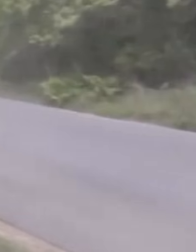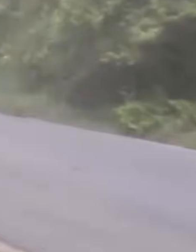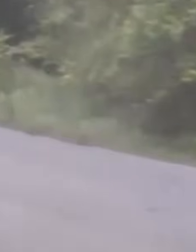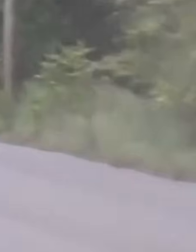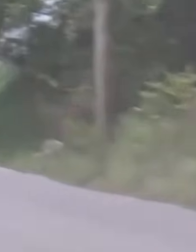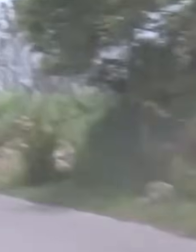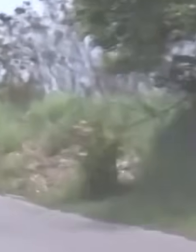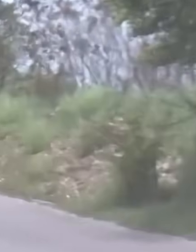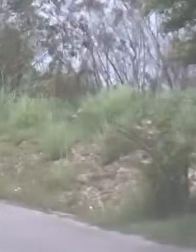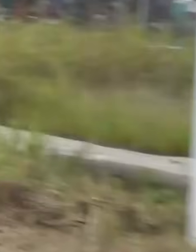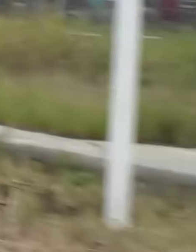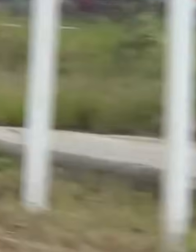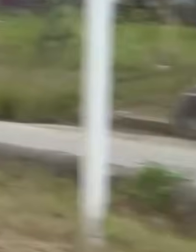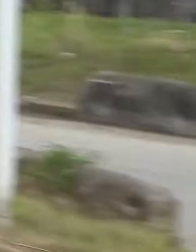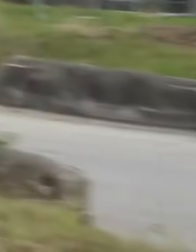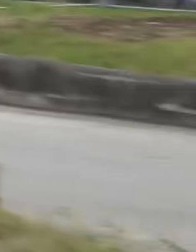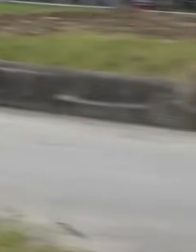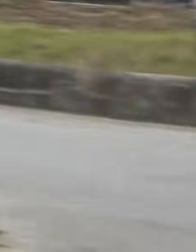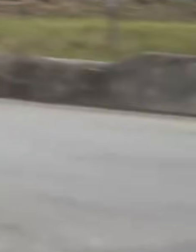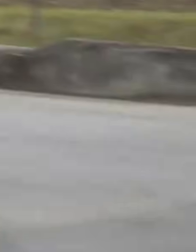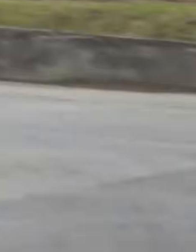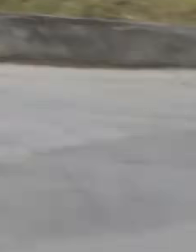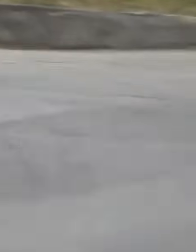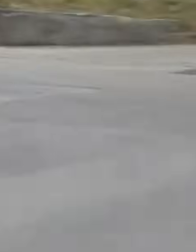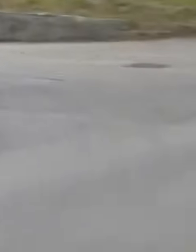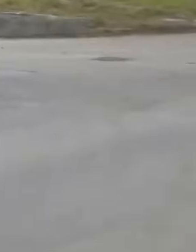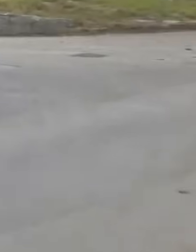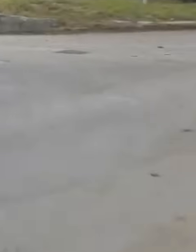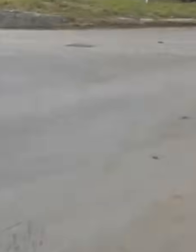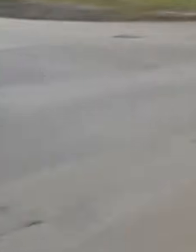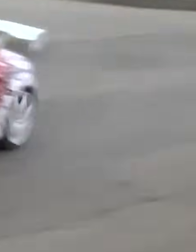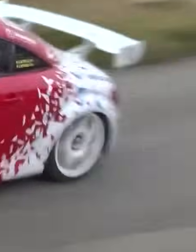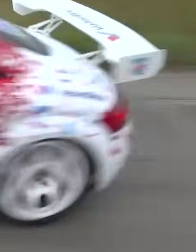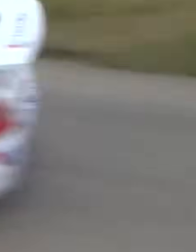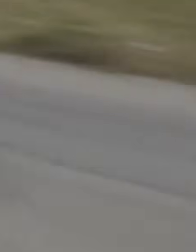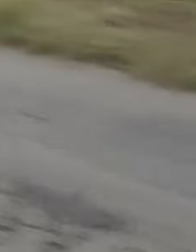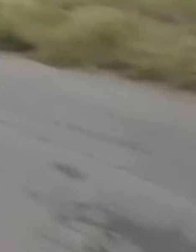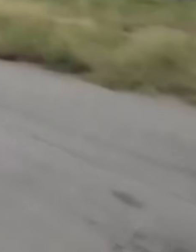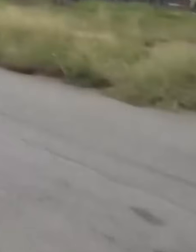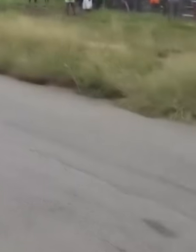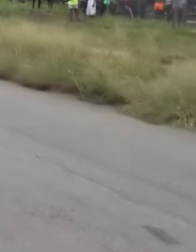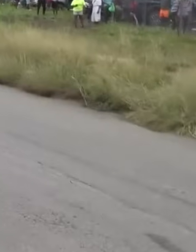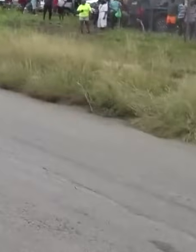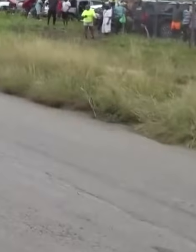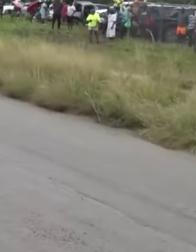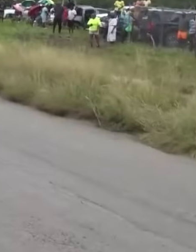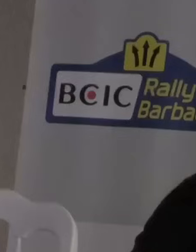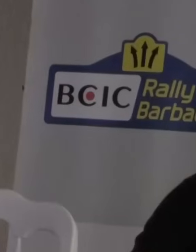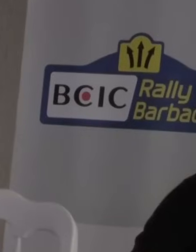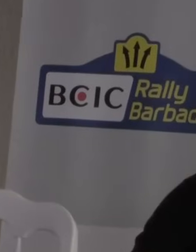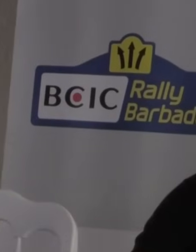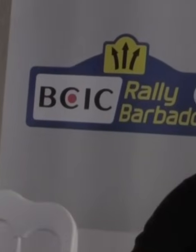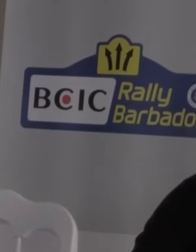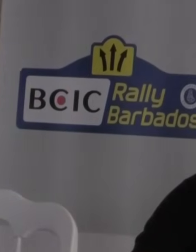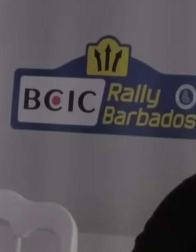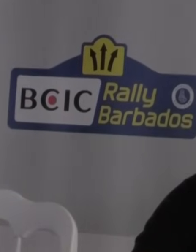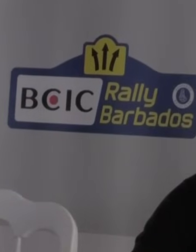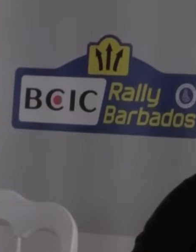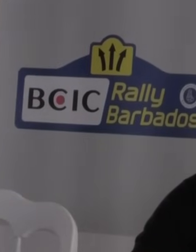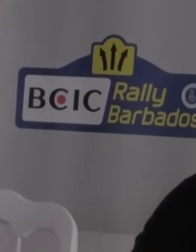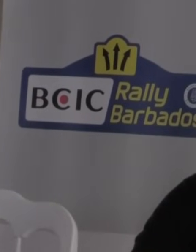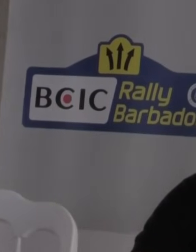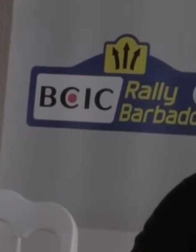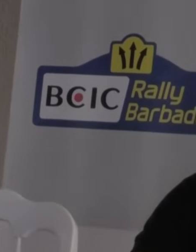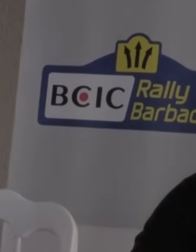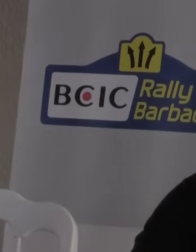hoping to repeat. Event director Neil Bernard says the events continue to grow. The latest tweak in the layout carries the